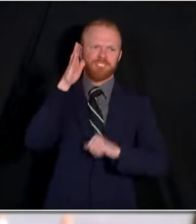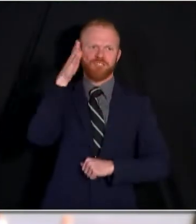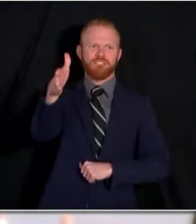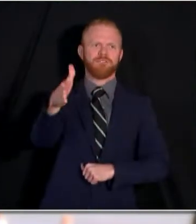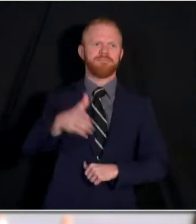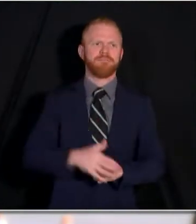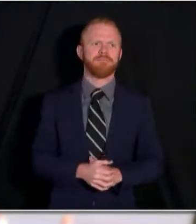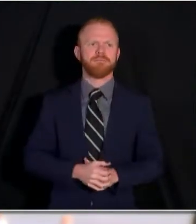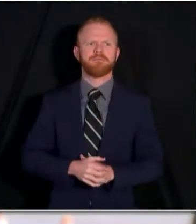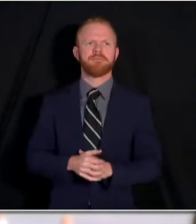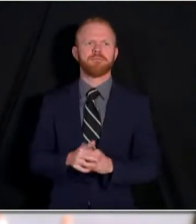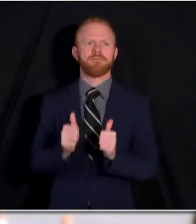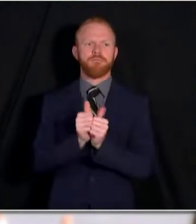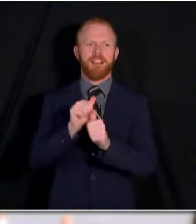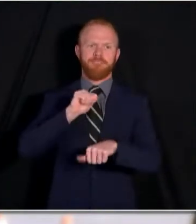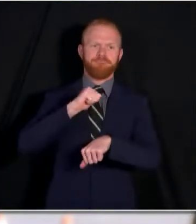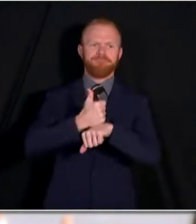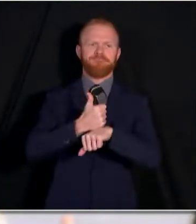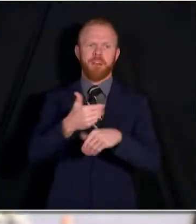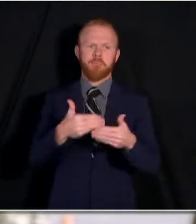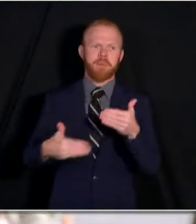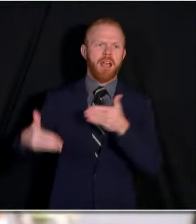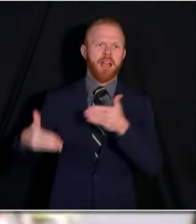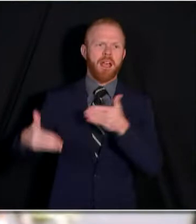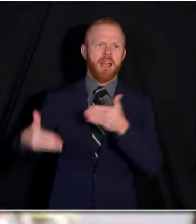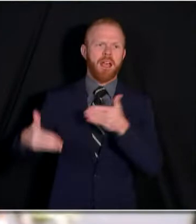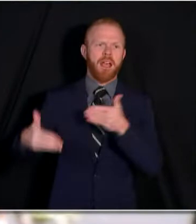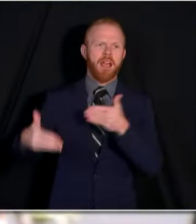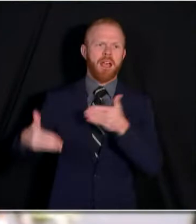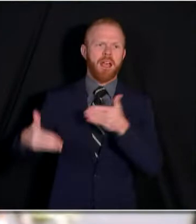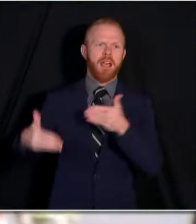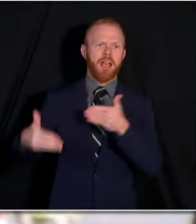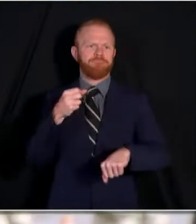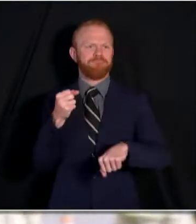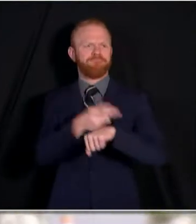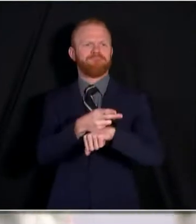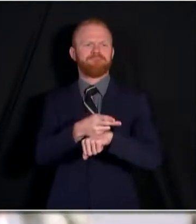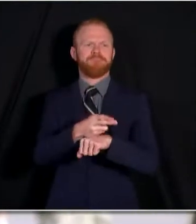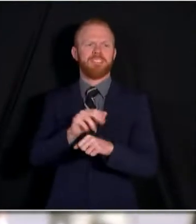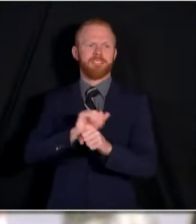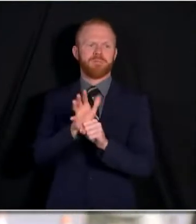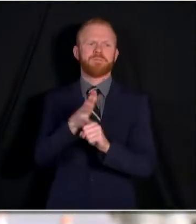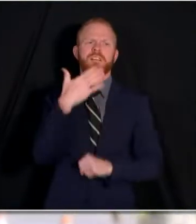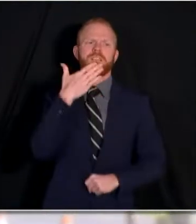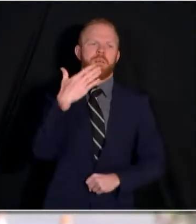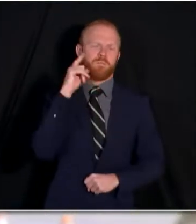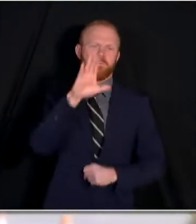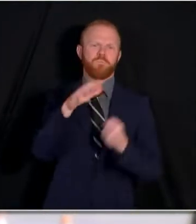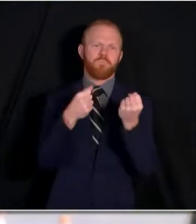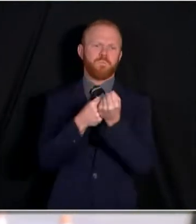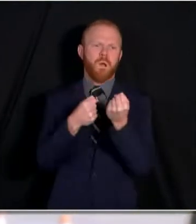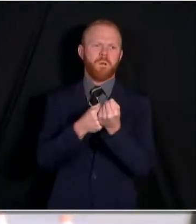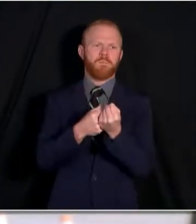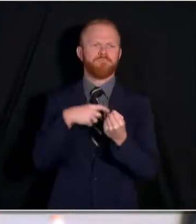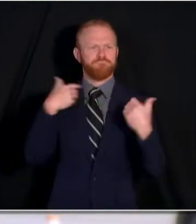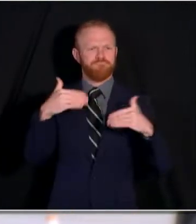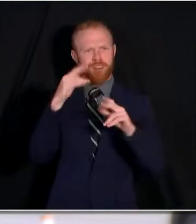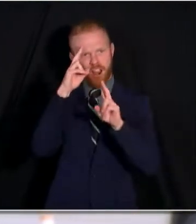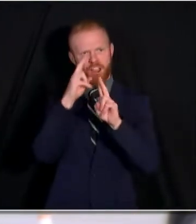get our nation beyond COVID. Thank you so much for your support. It's my honor to introduce Governor Newsom.